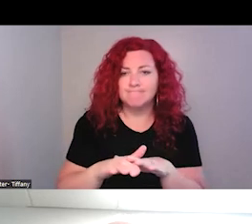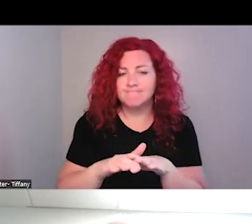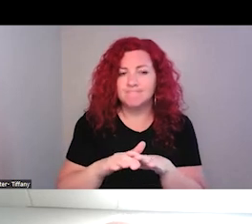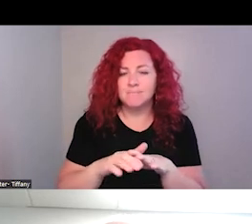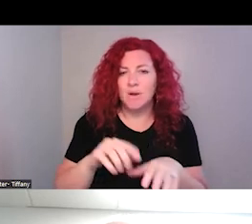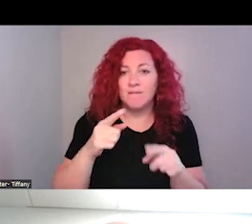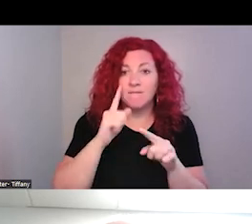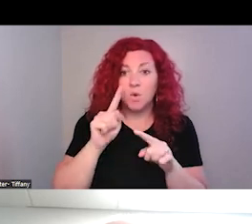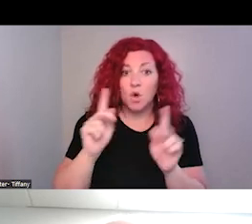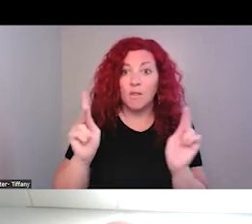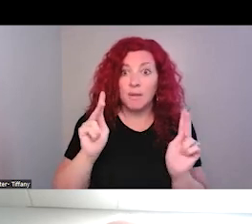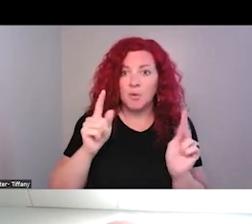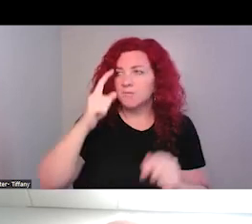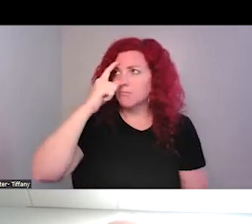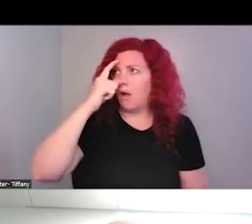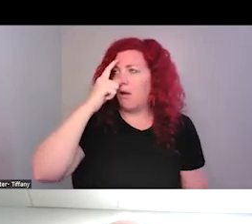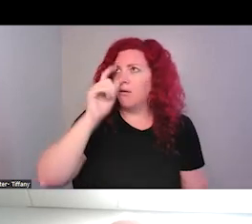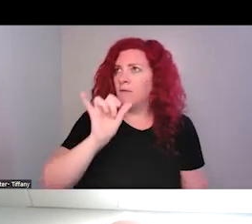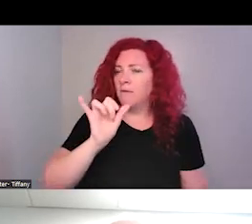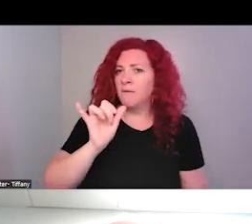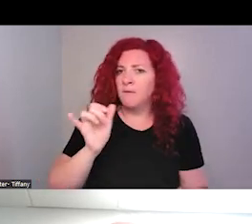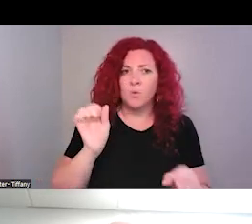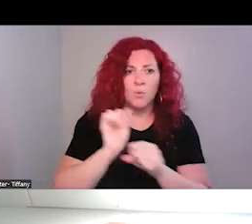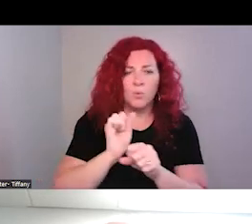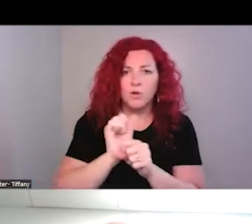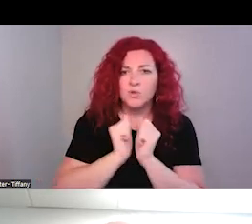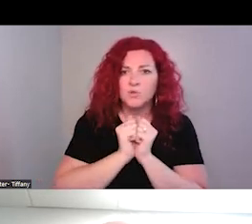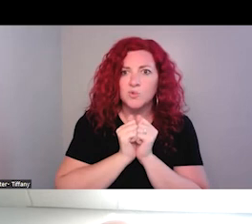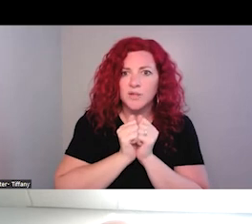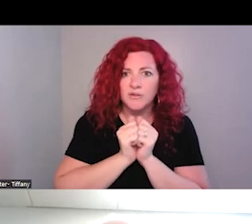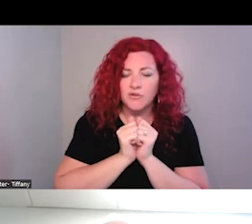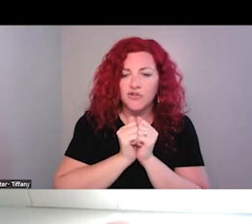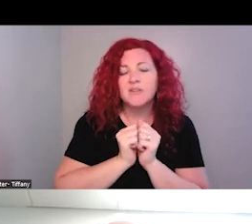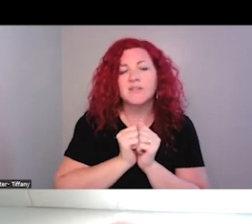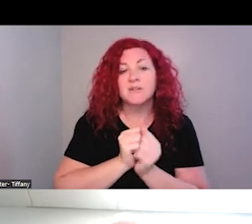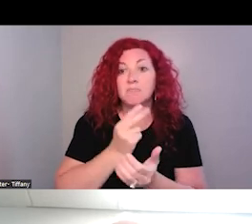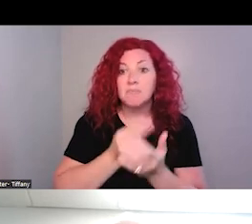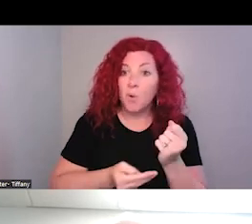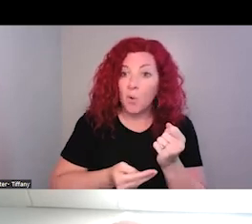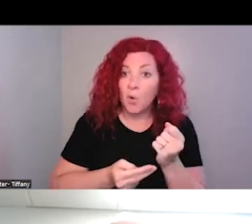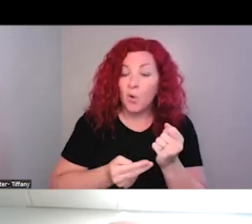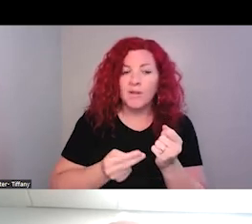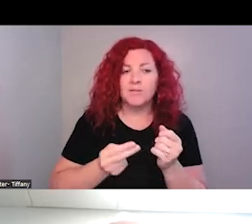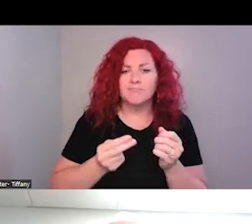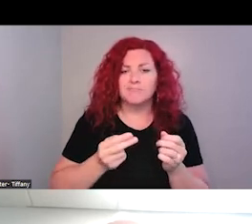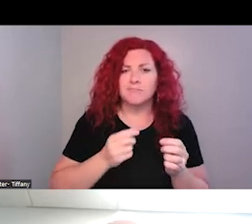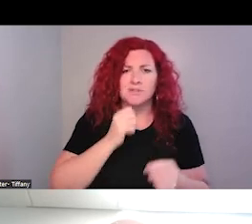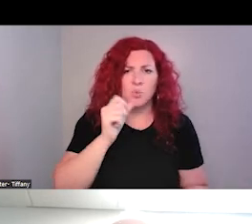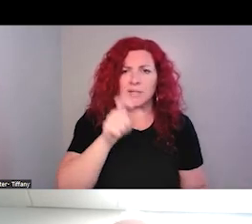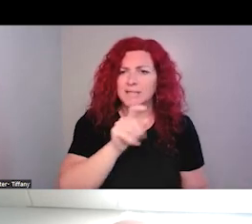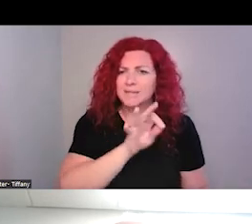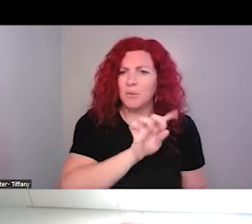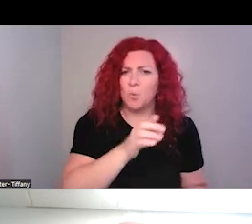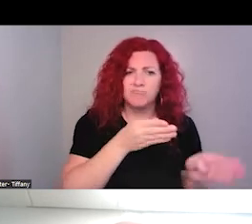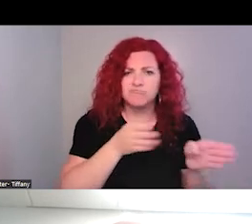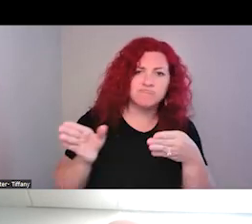mind. So are working together both to be able to divert from unnecessary 911